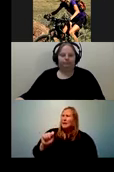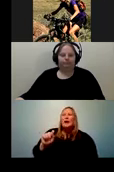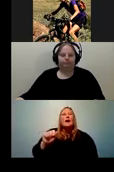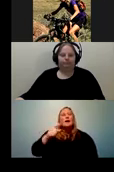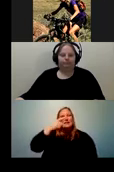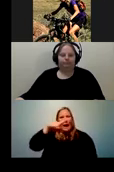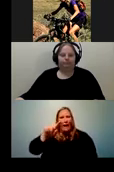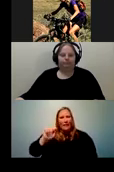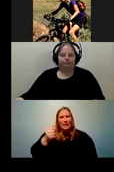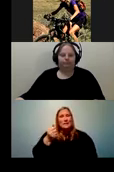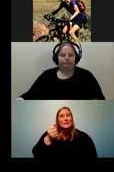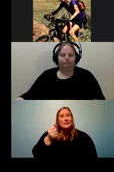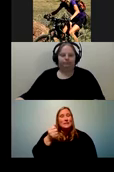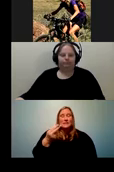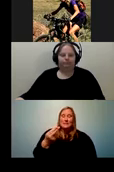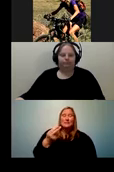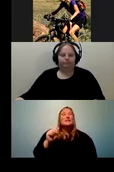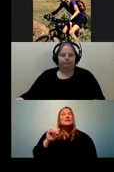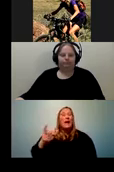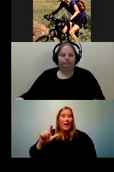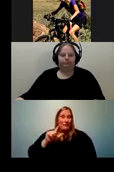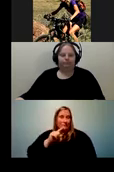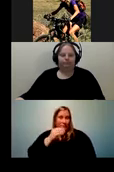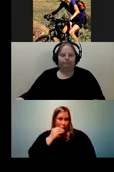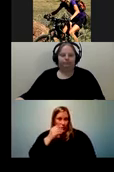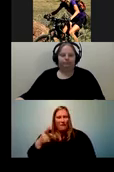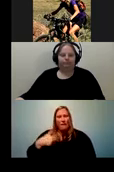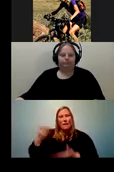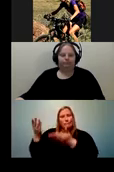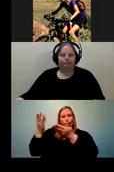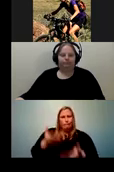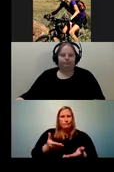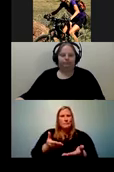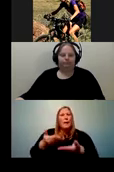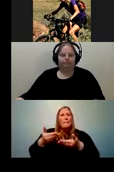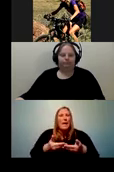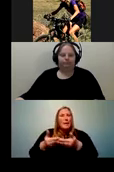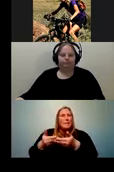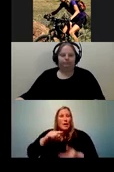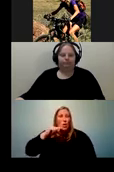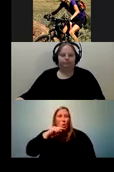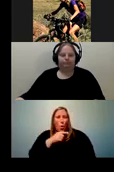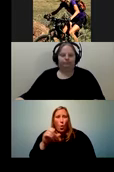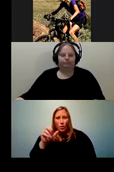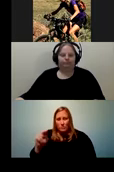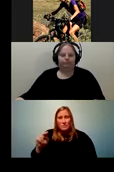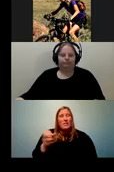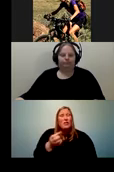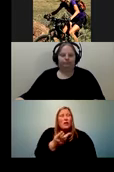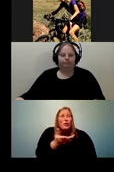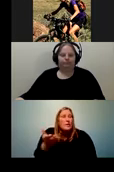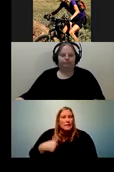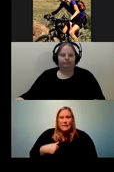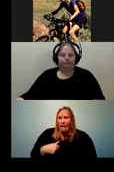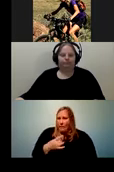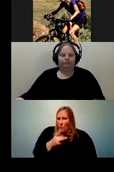with baby corn. Now, there's very few things in this world that I will not eat, but I